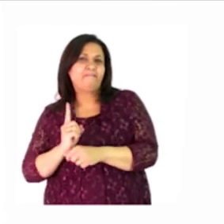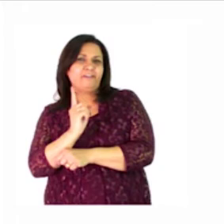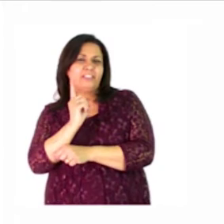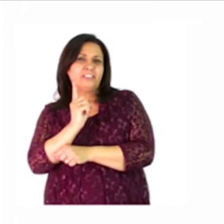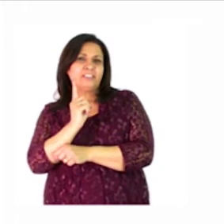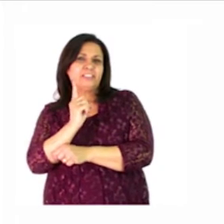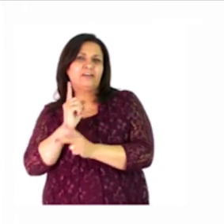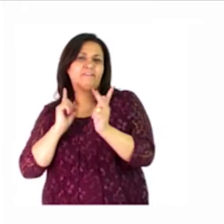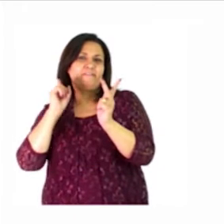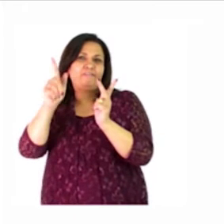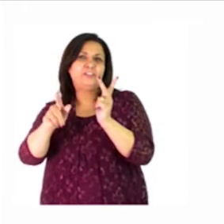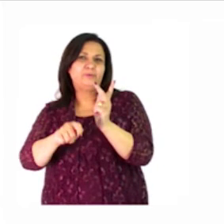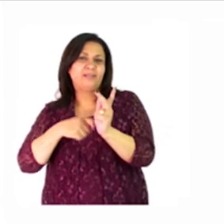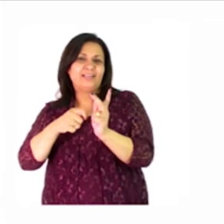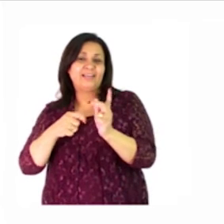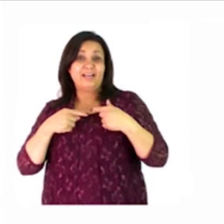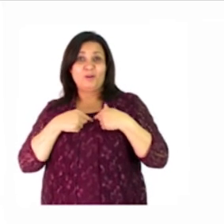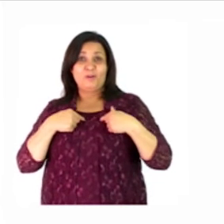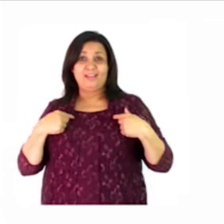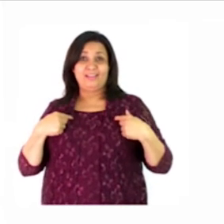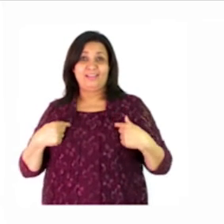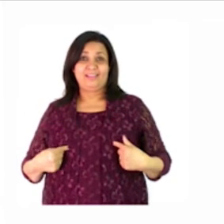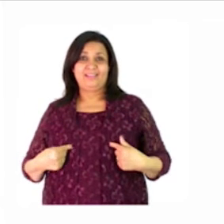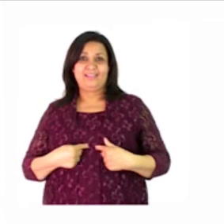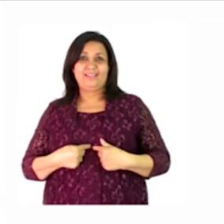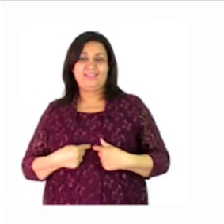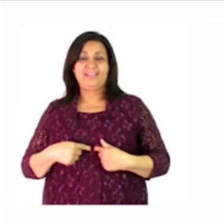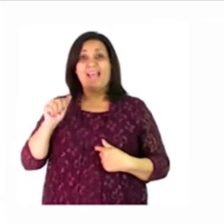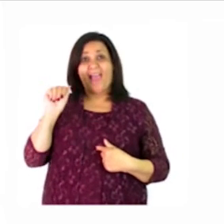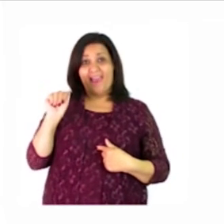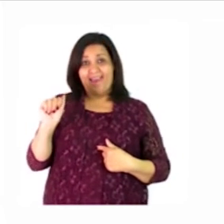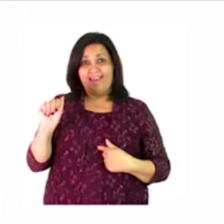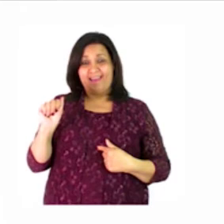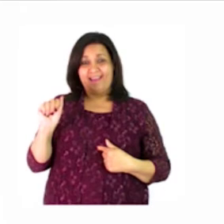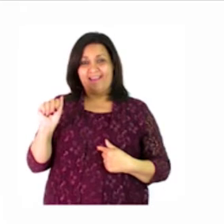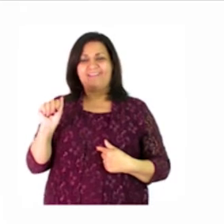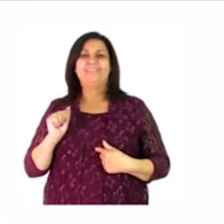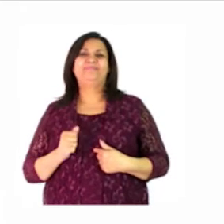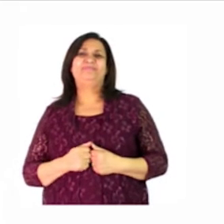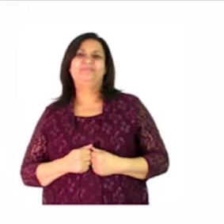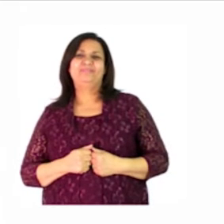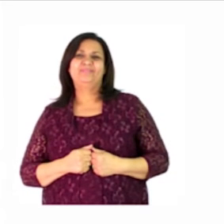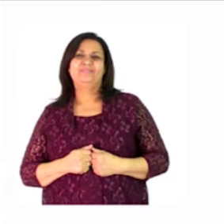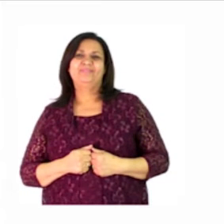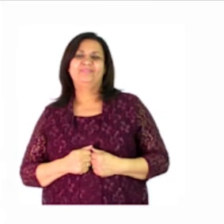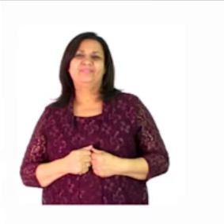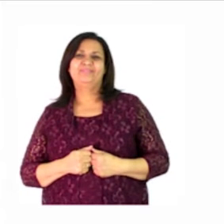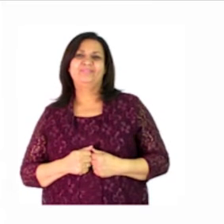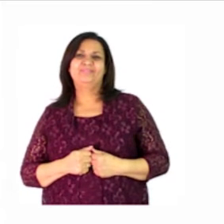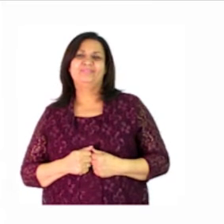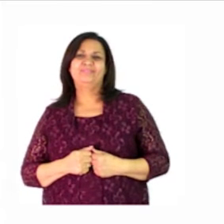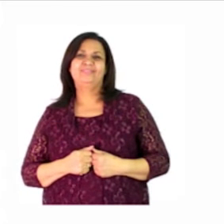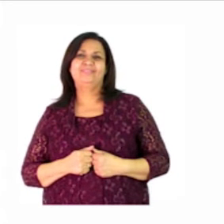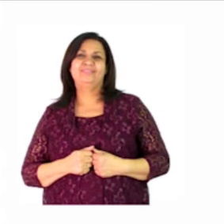fisherman has letter A on his chest. A is for Andy, so we shall